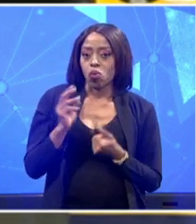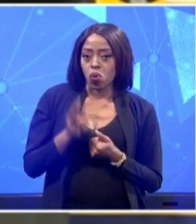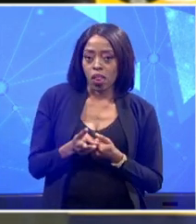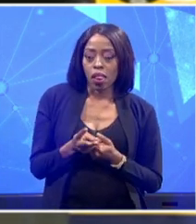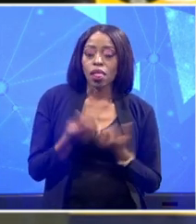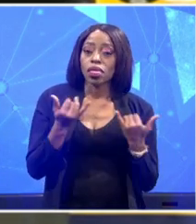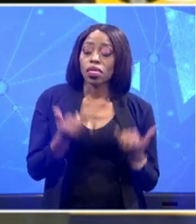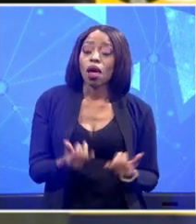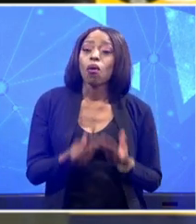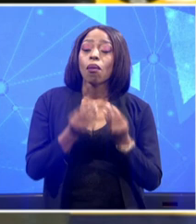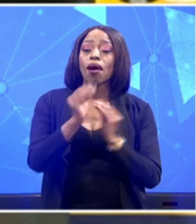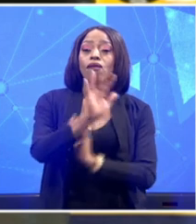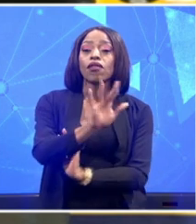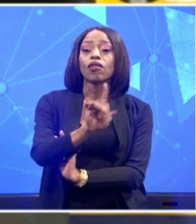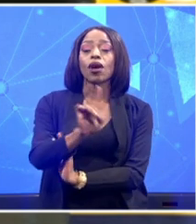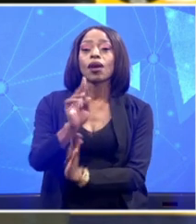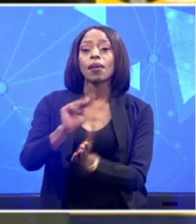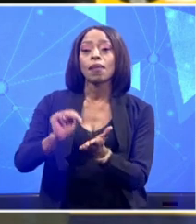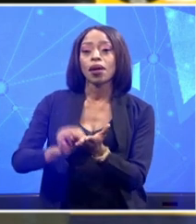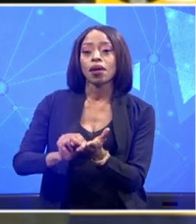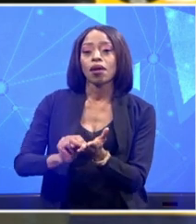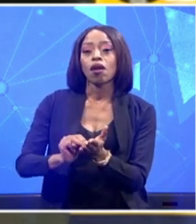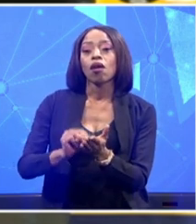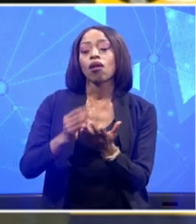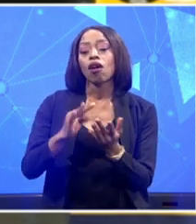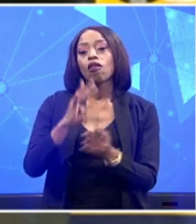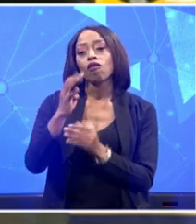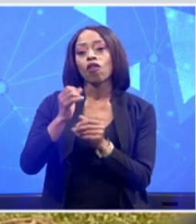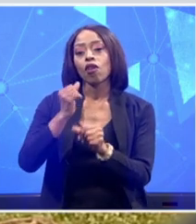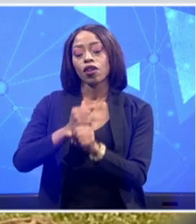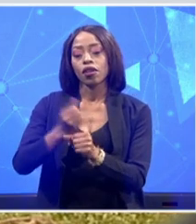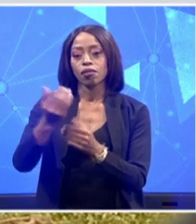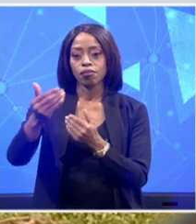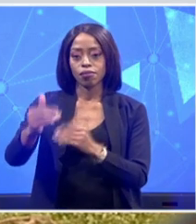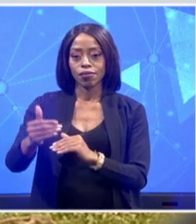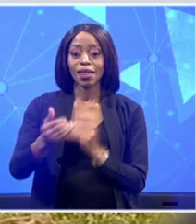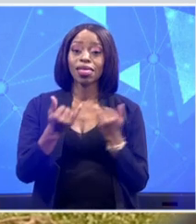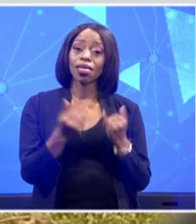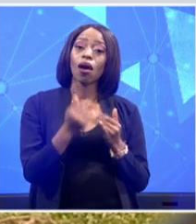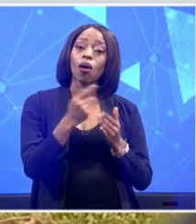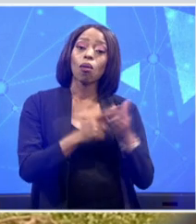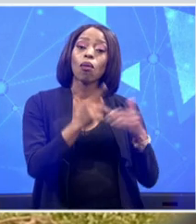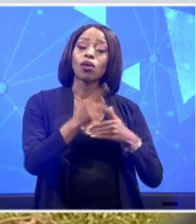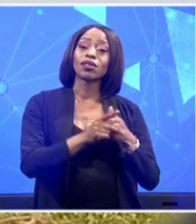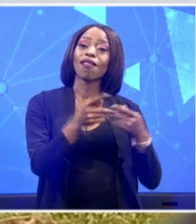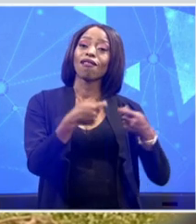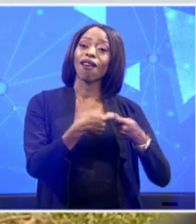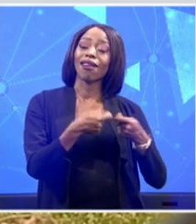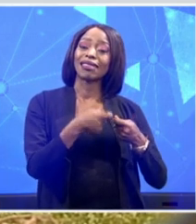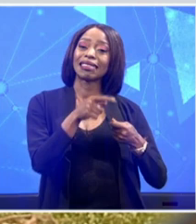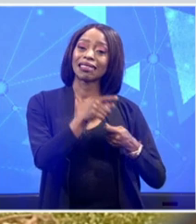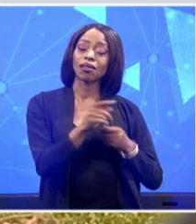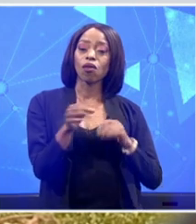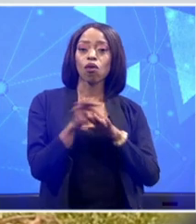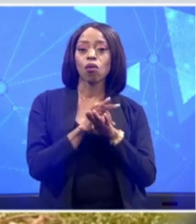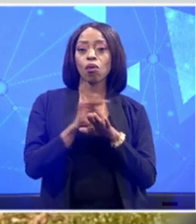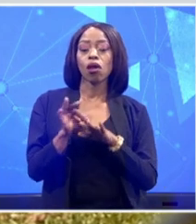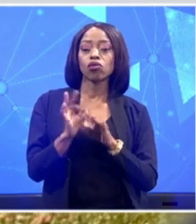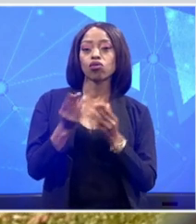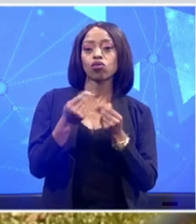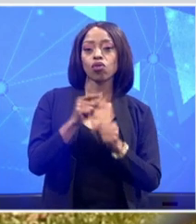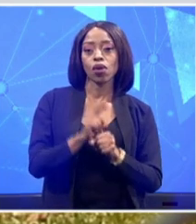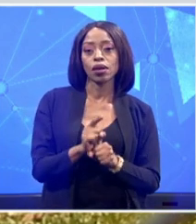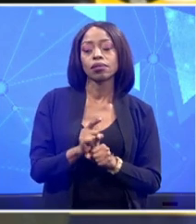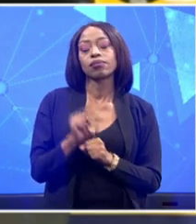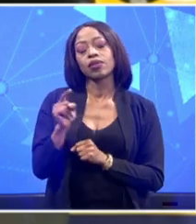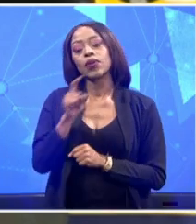to be getting 51 million over a 4 year cycle. With the project funding, what we plan to do